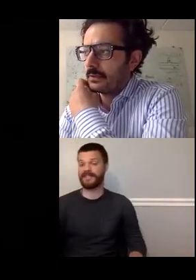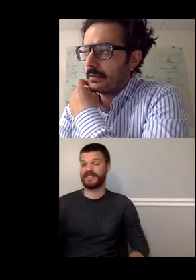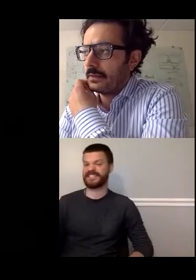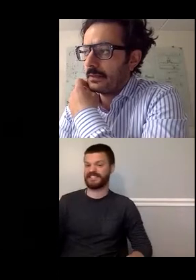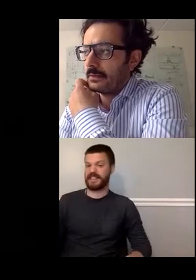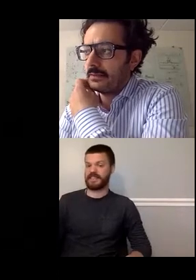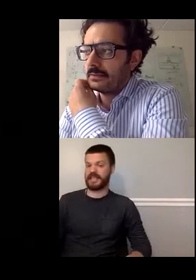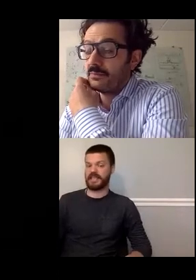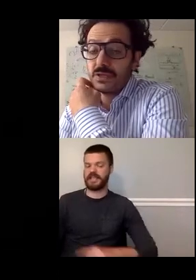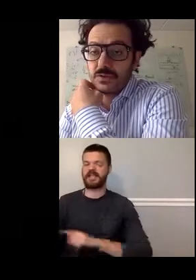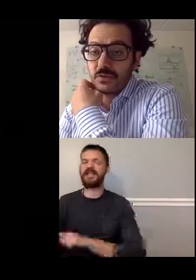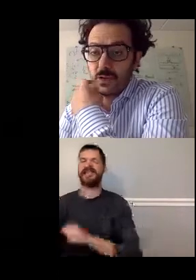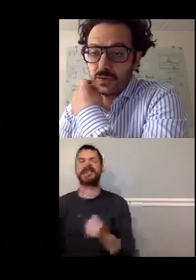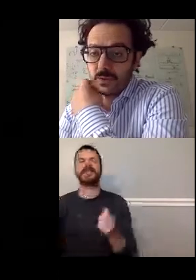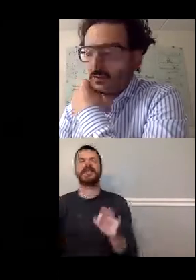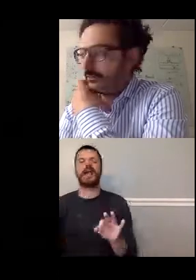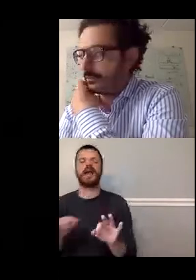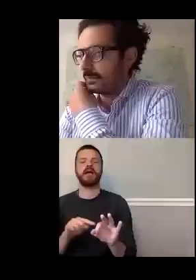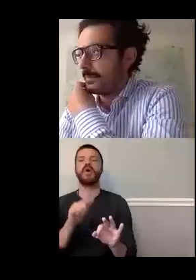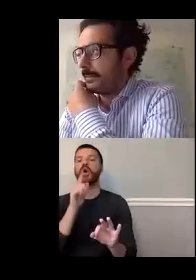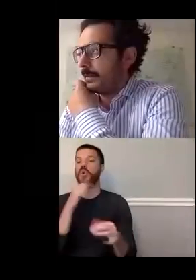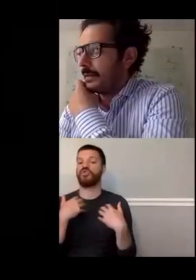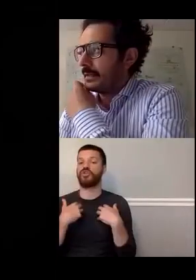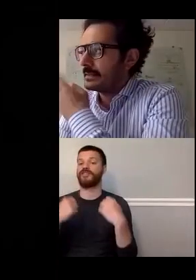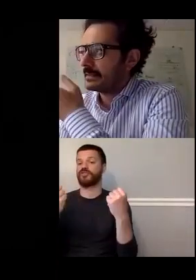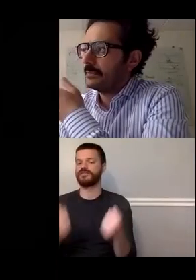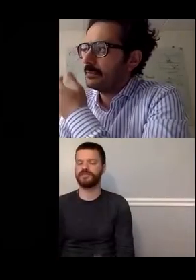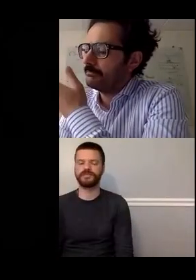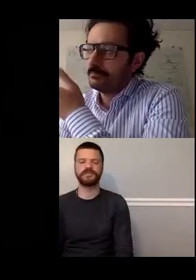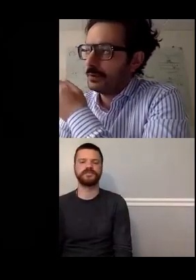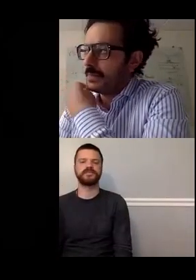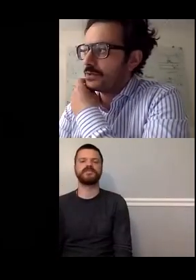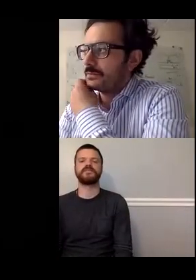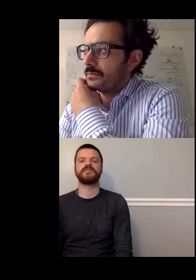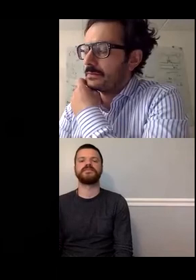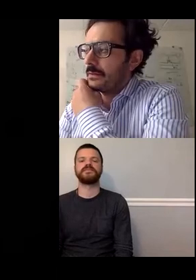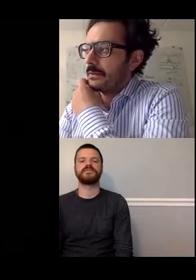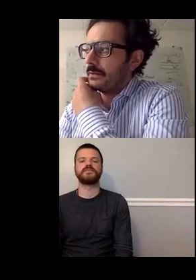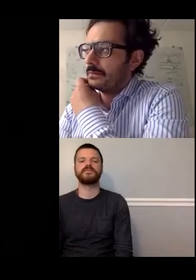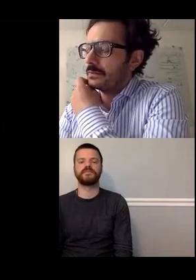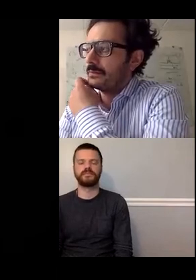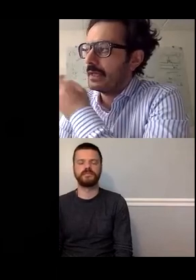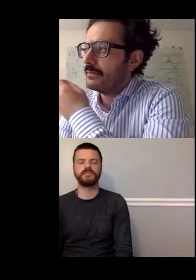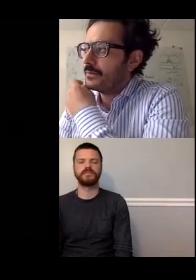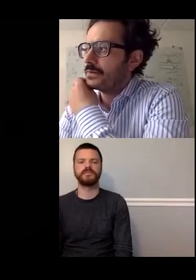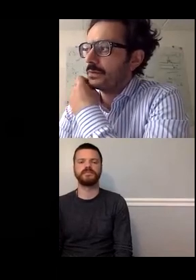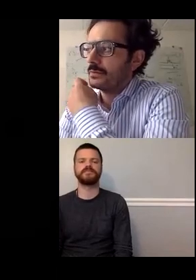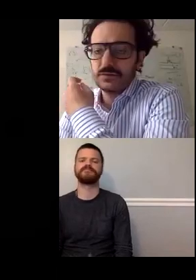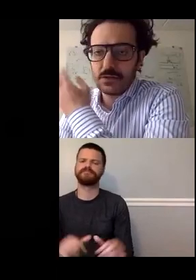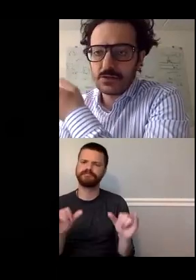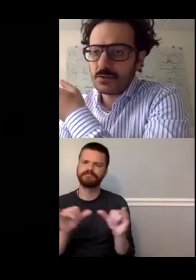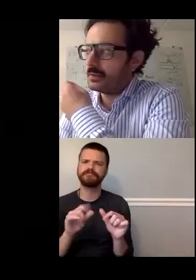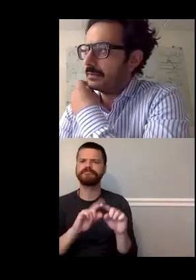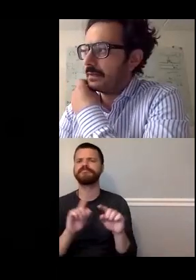chronic and 19 patients who actually recovered. And as I said, we measured certain behaviors, we